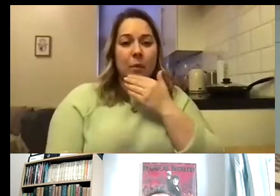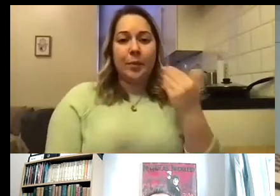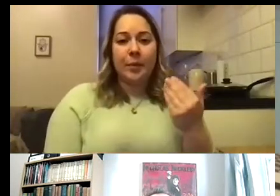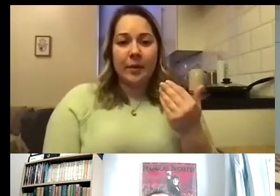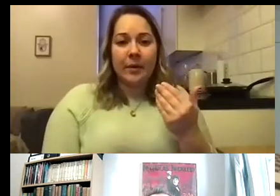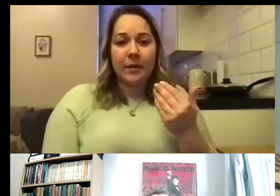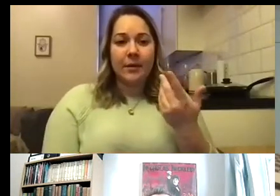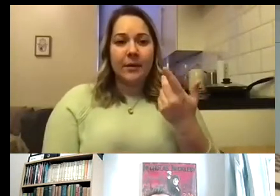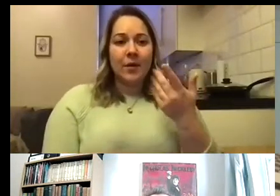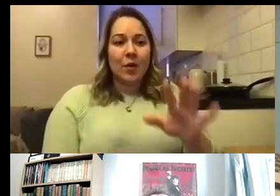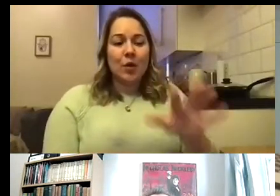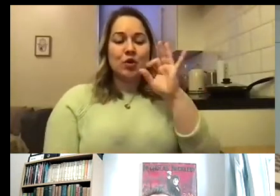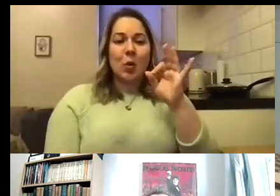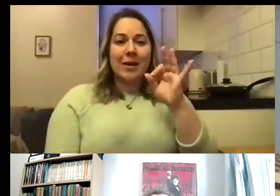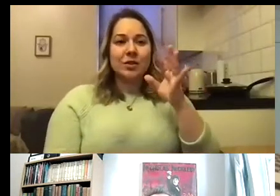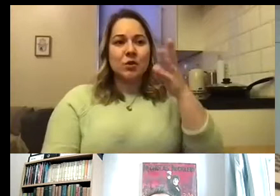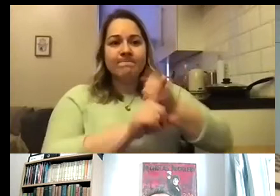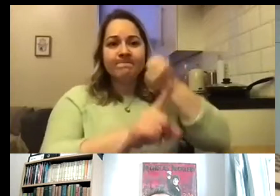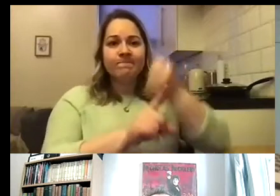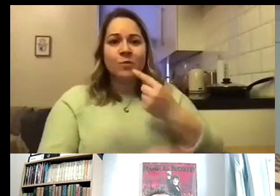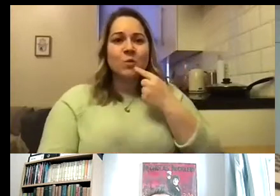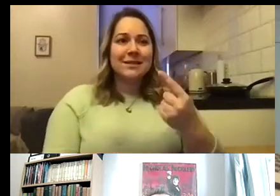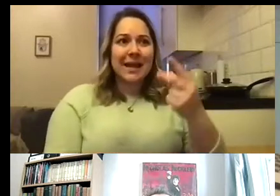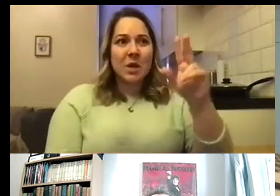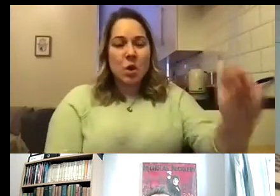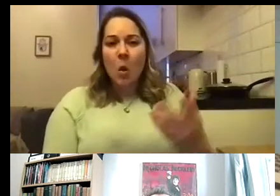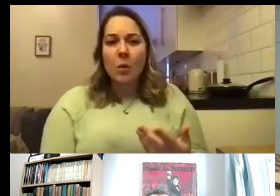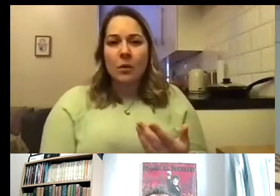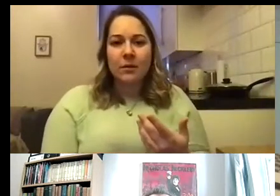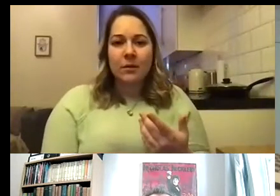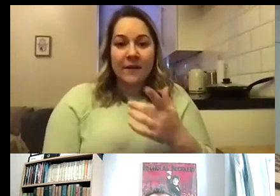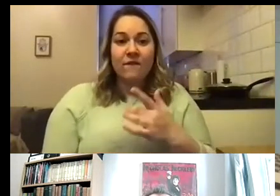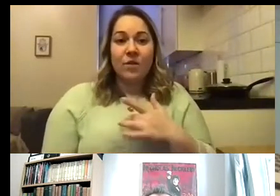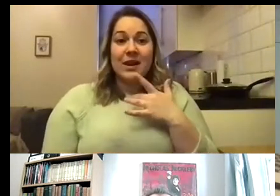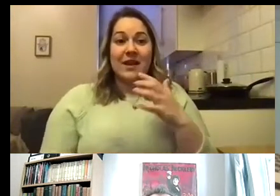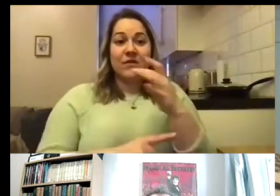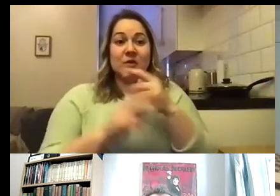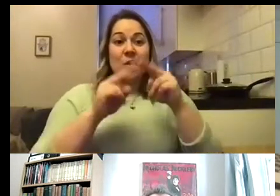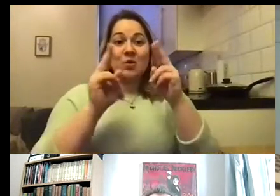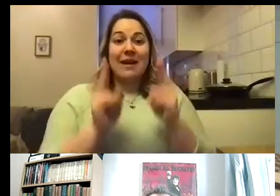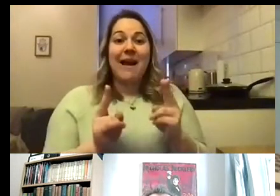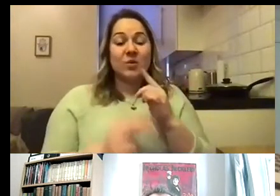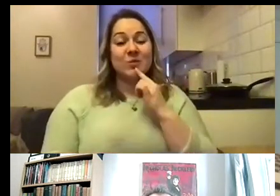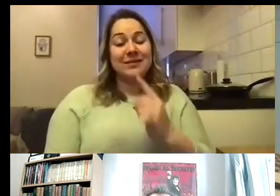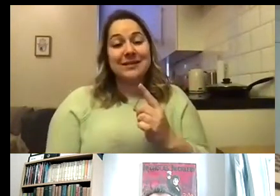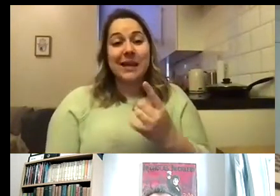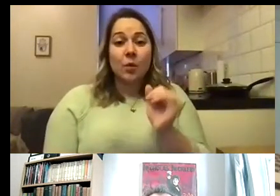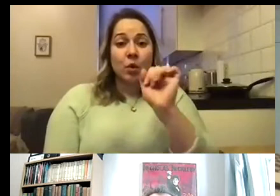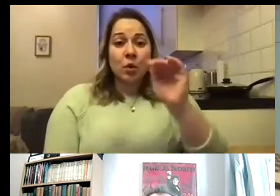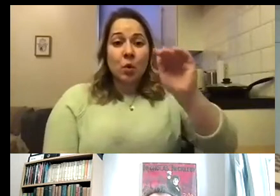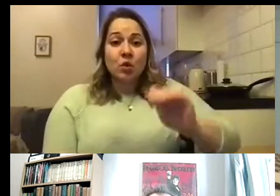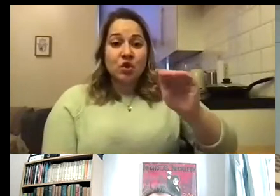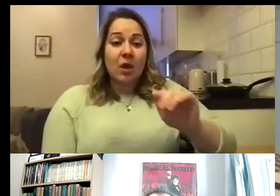to breathe to kind of protest in the same way, because if you live in social housing, theoretically, they could use the fact that your child went on the